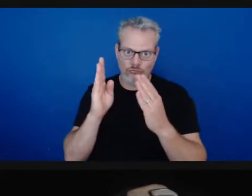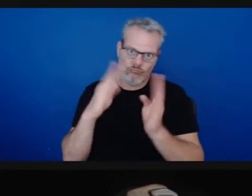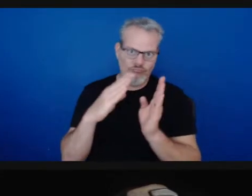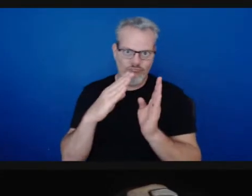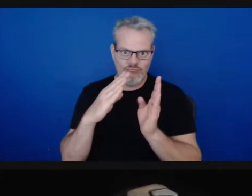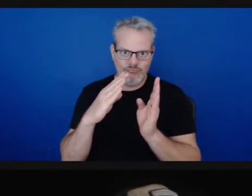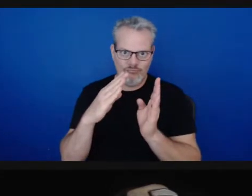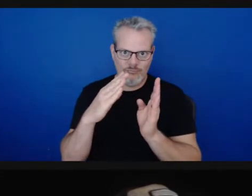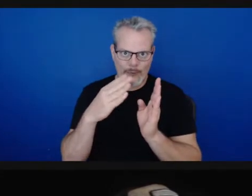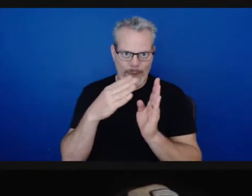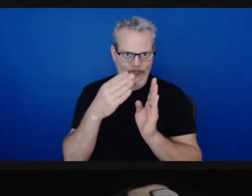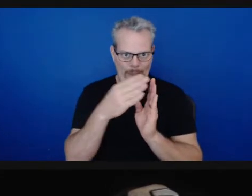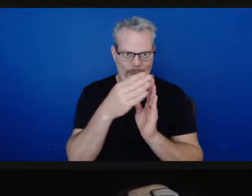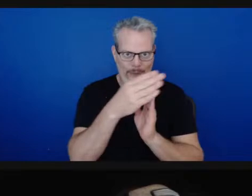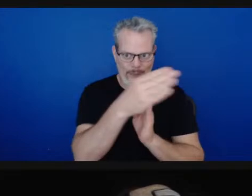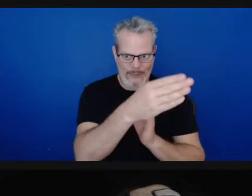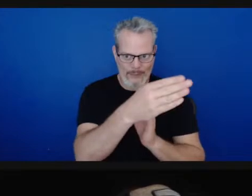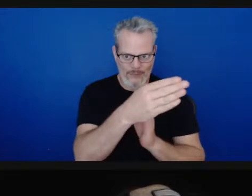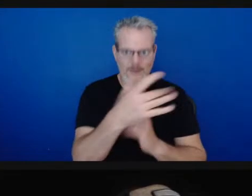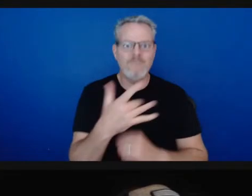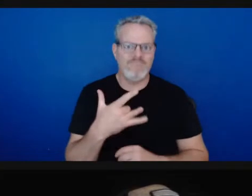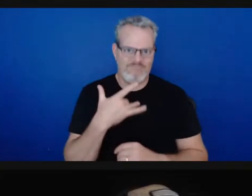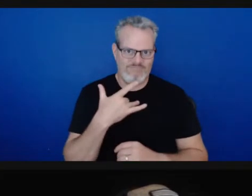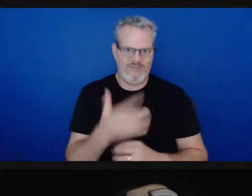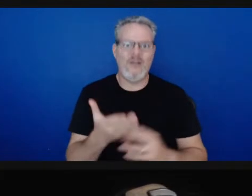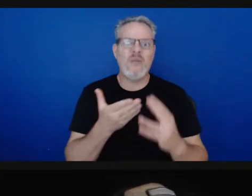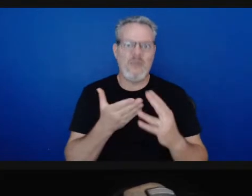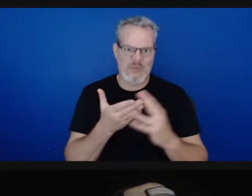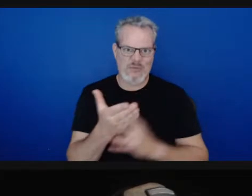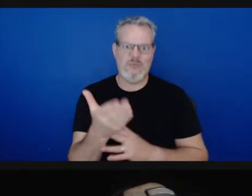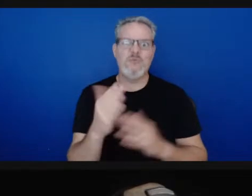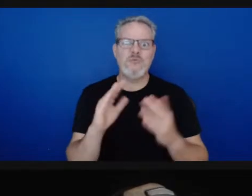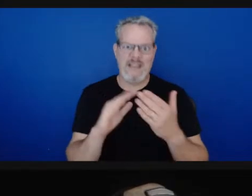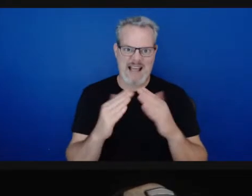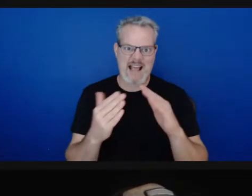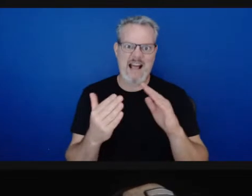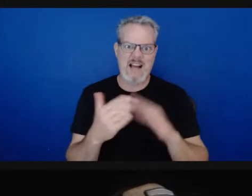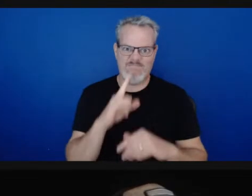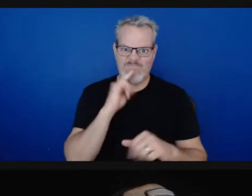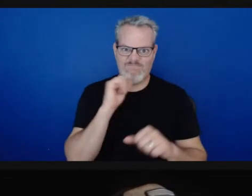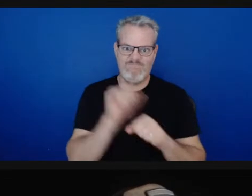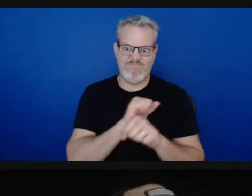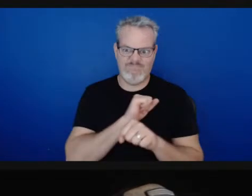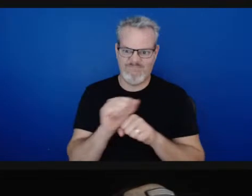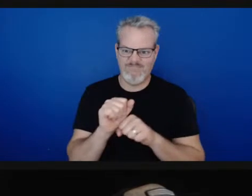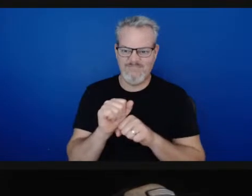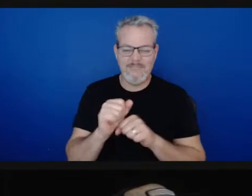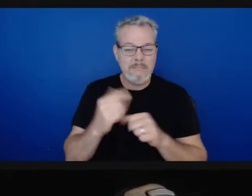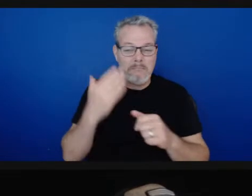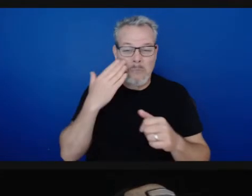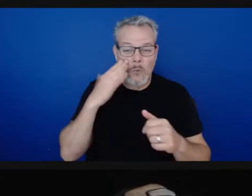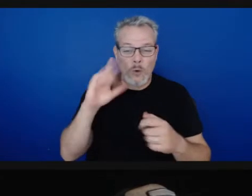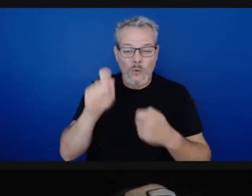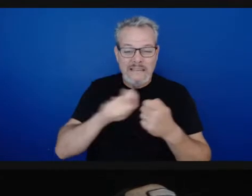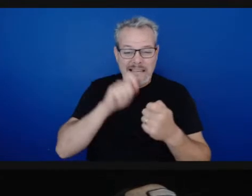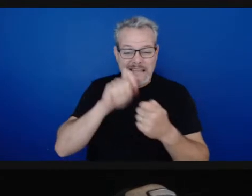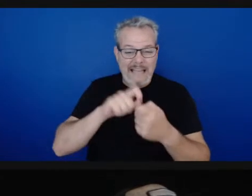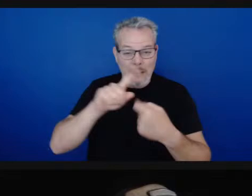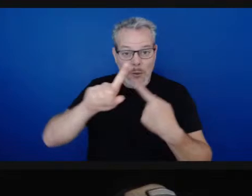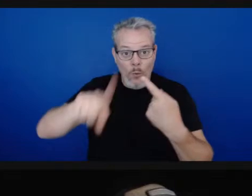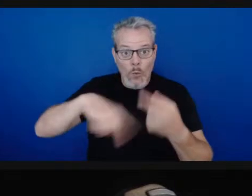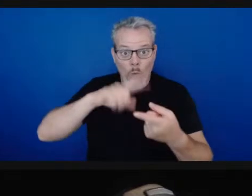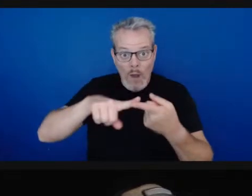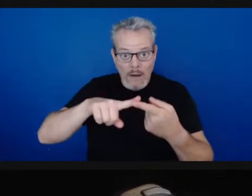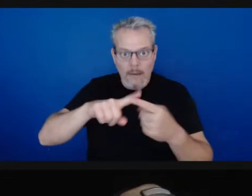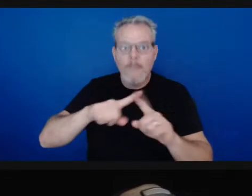from here, much more likely it's going through town. So you can see how that's not conclusive about when it's going to get there, but it can